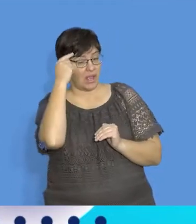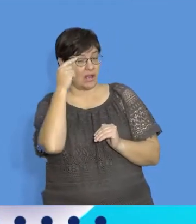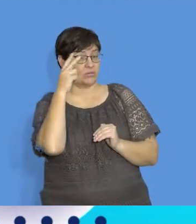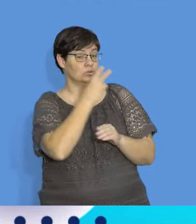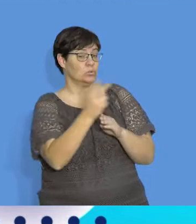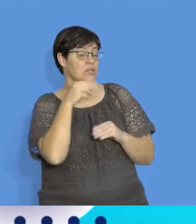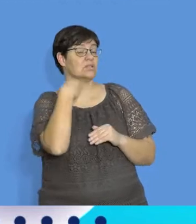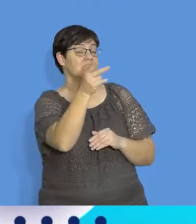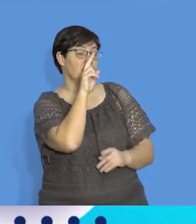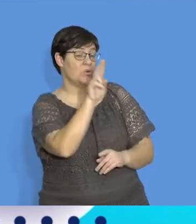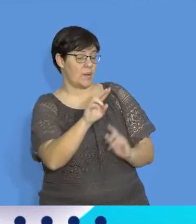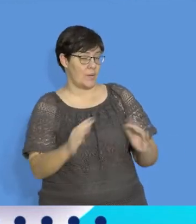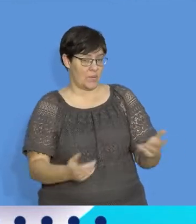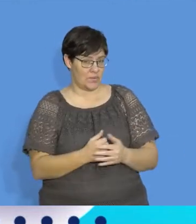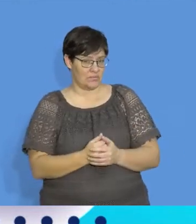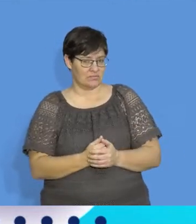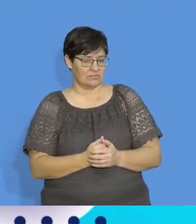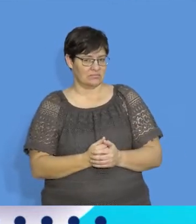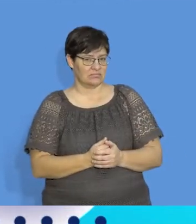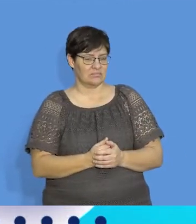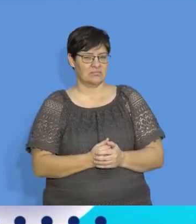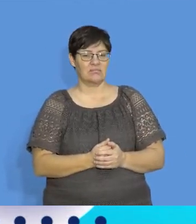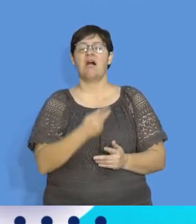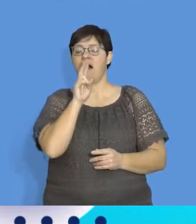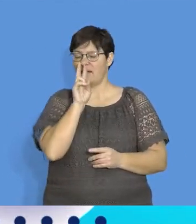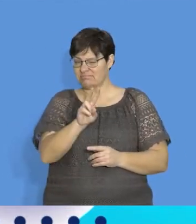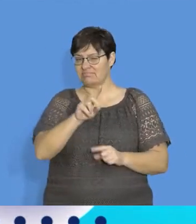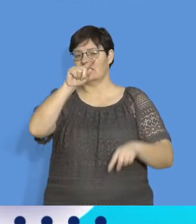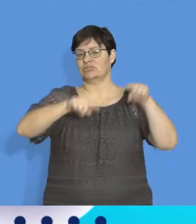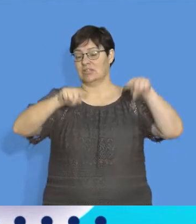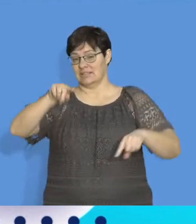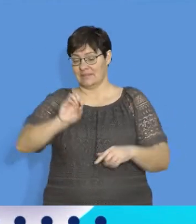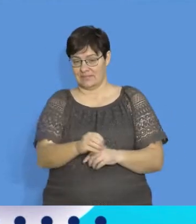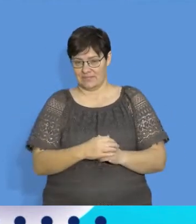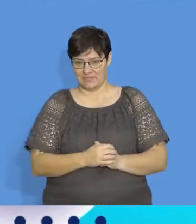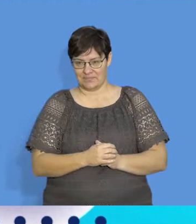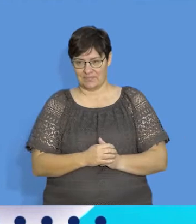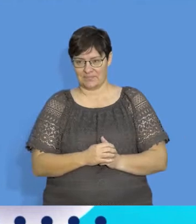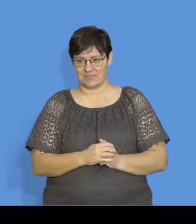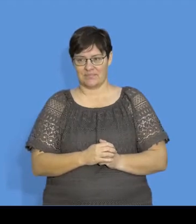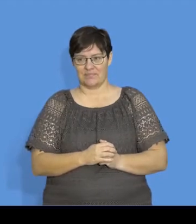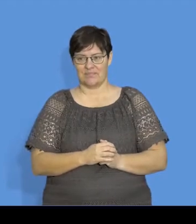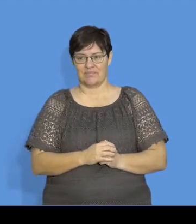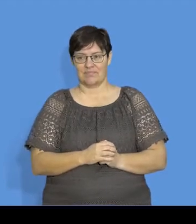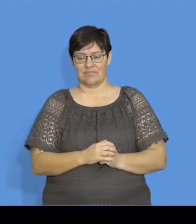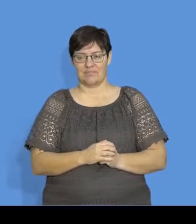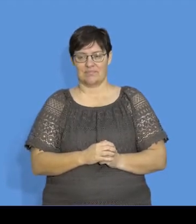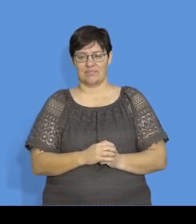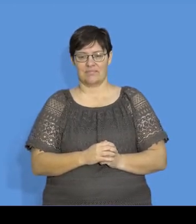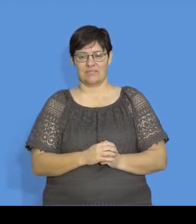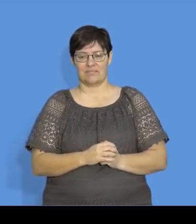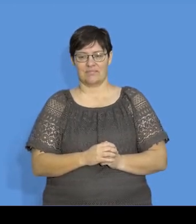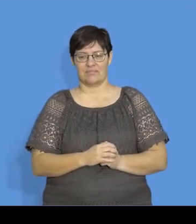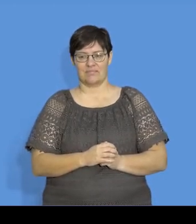time? Okay, take your time and use a device if you have something like that, and look at the trend. Fantastic.